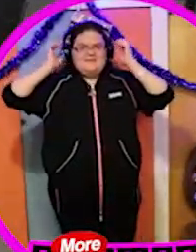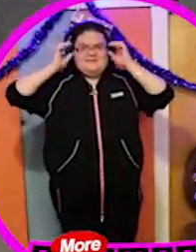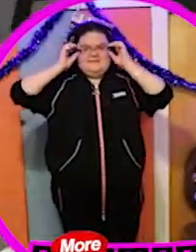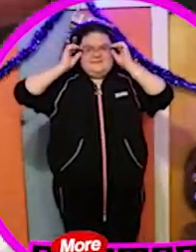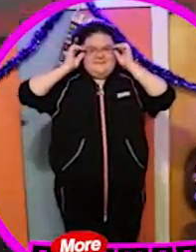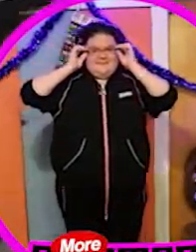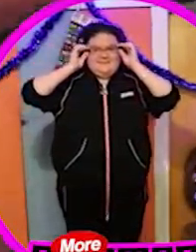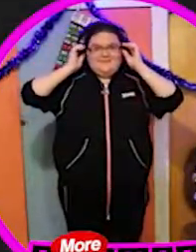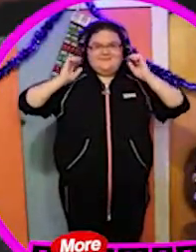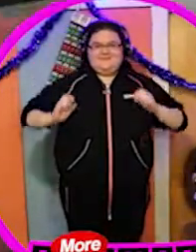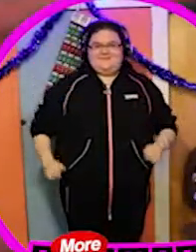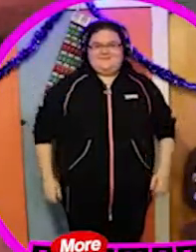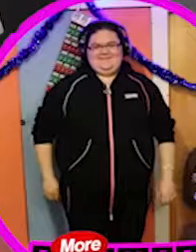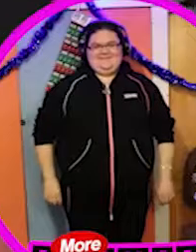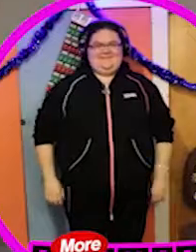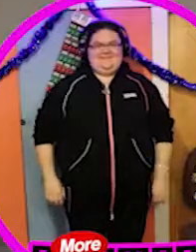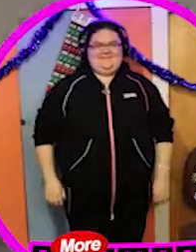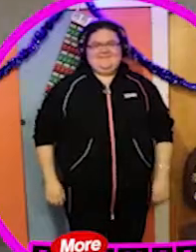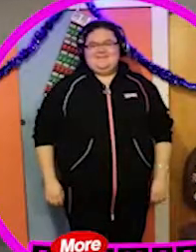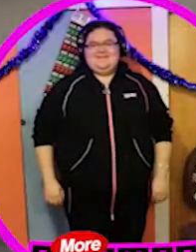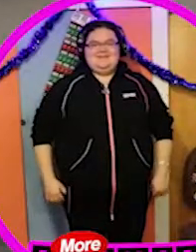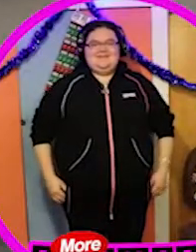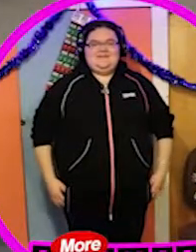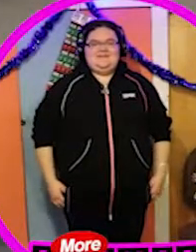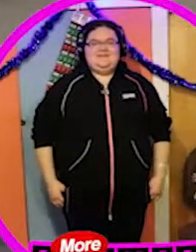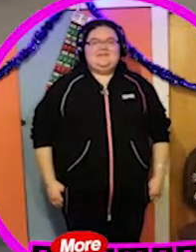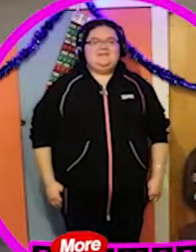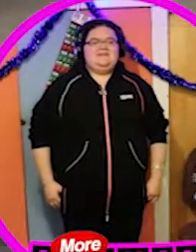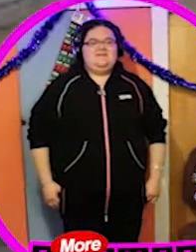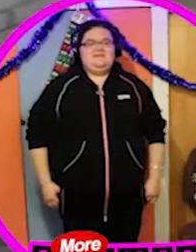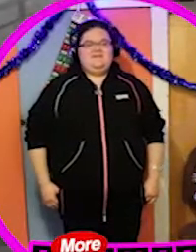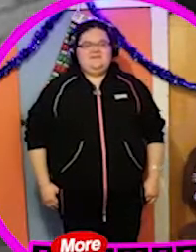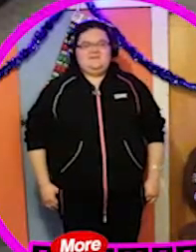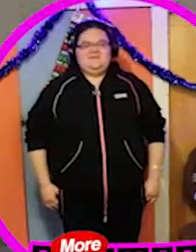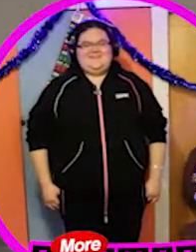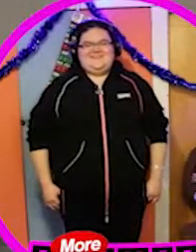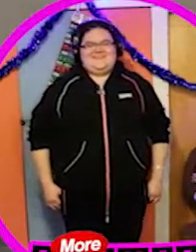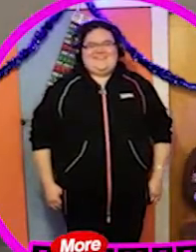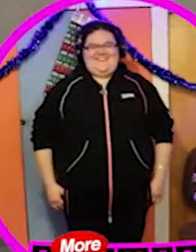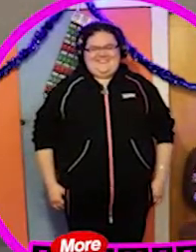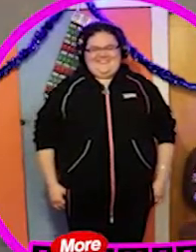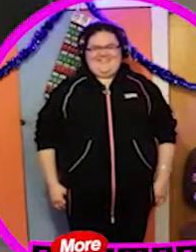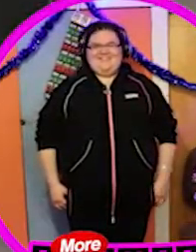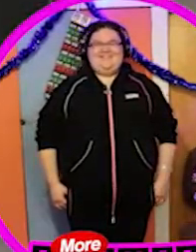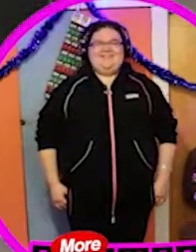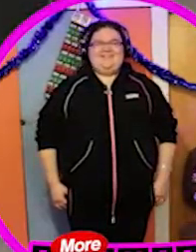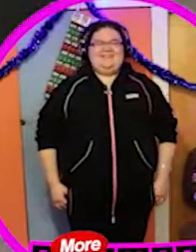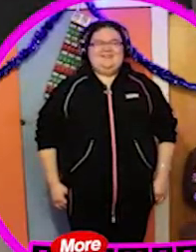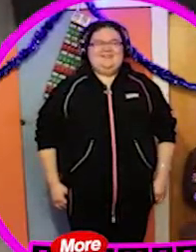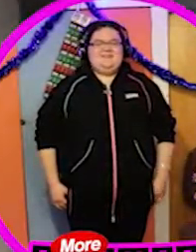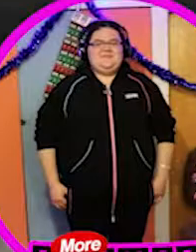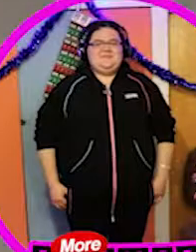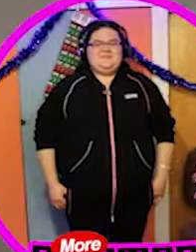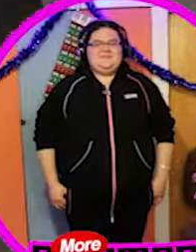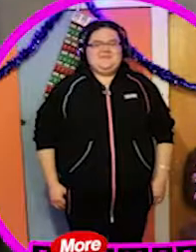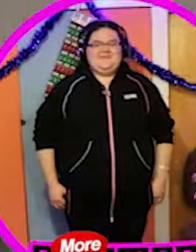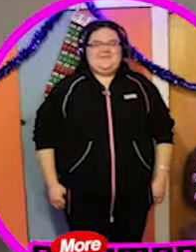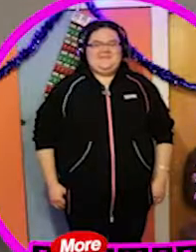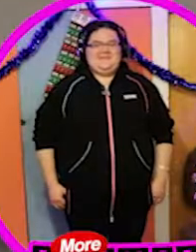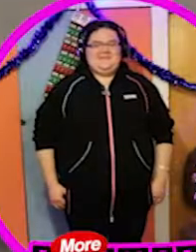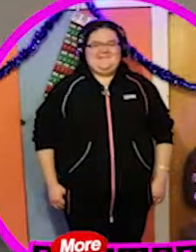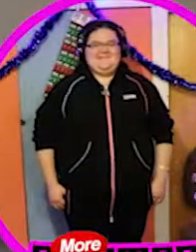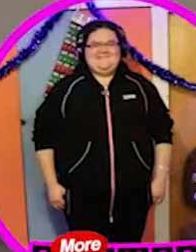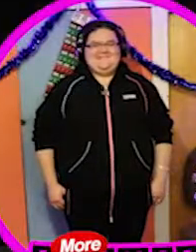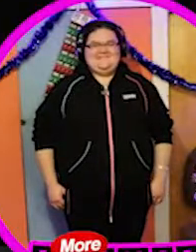doing the actual show, like hide upstairs and stuff. No, if you got a weapon, I want to see you go to work. Okay. That's it. If I get a Glock, I'm going to the Nah, bro.